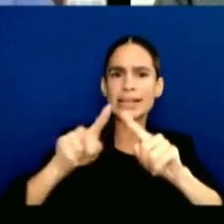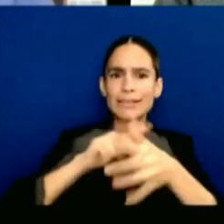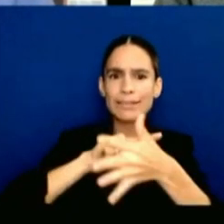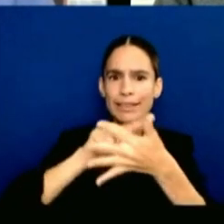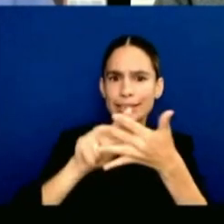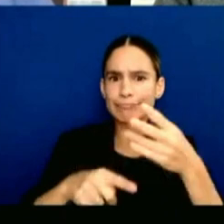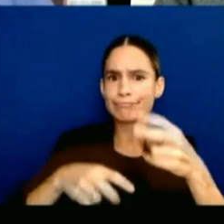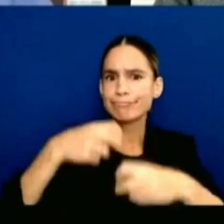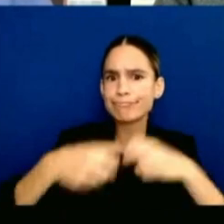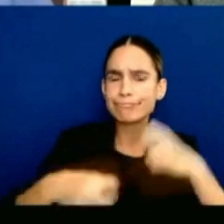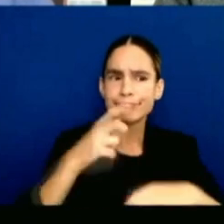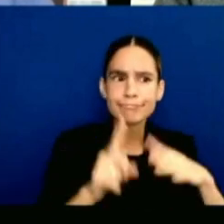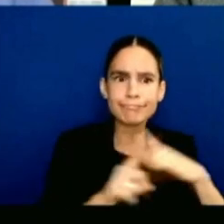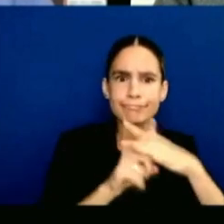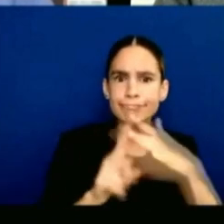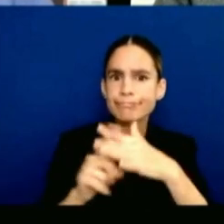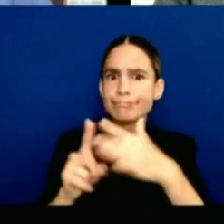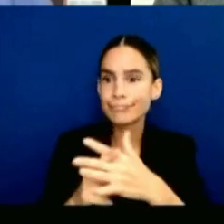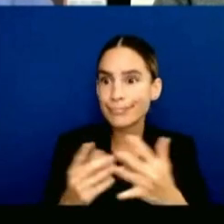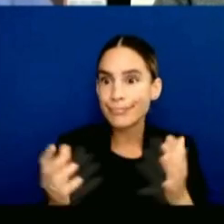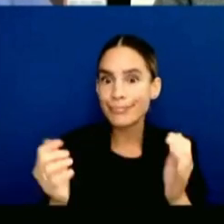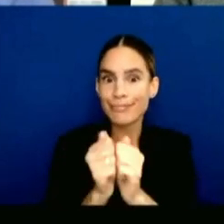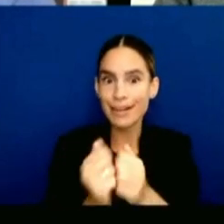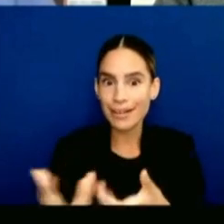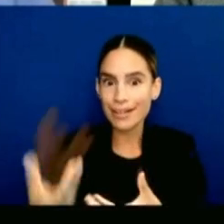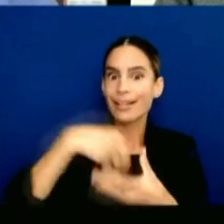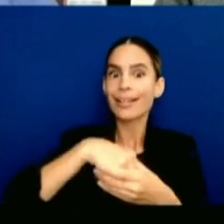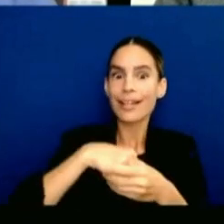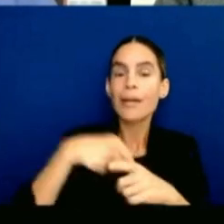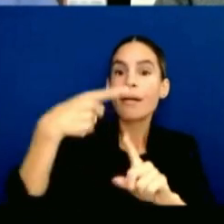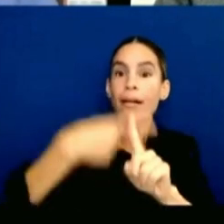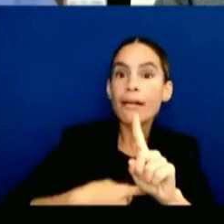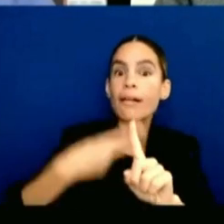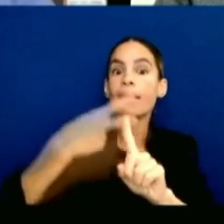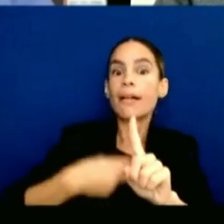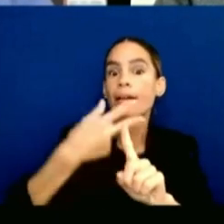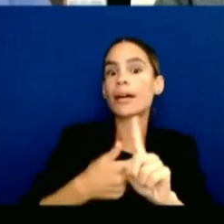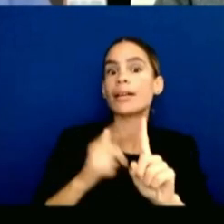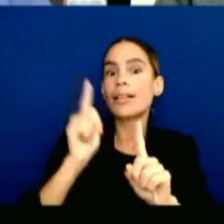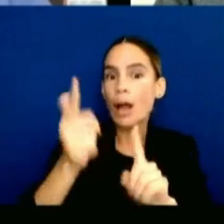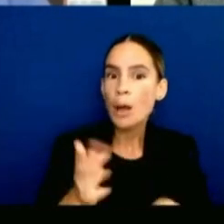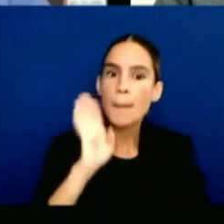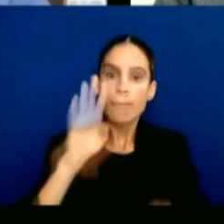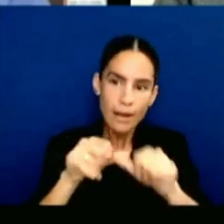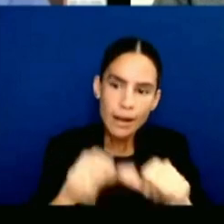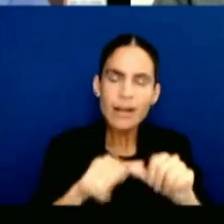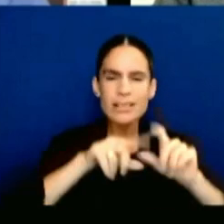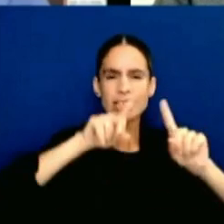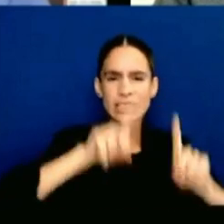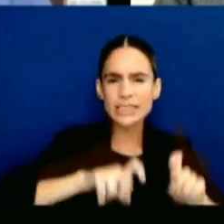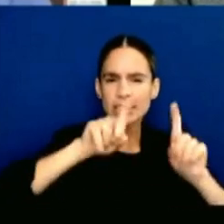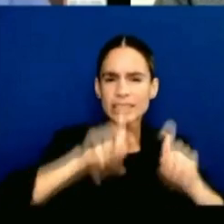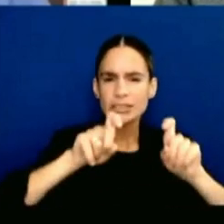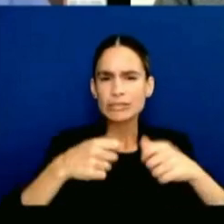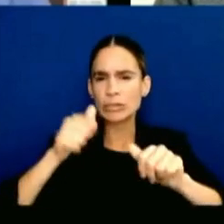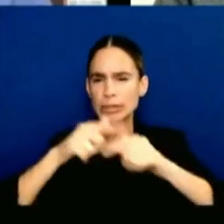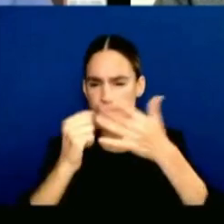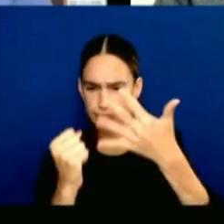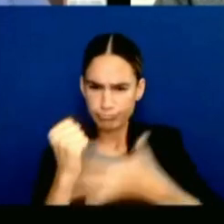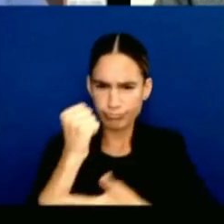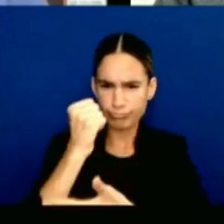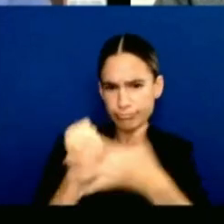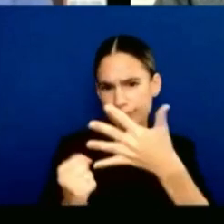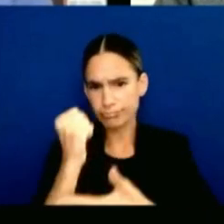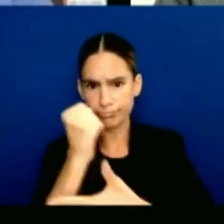all of these ideas that we're trying to test simultaneously, but to prioritize them. And helps a lot that we have a public-private partnership